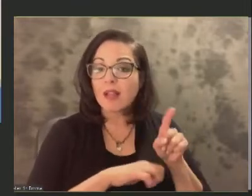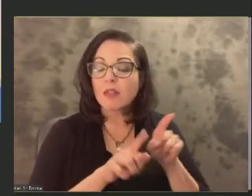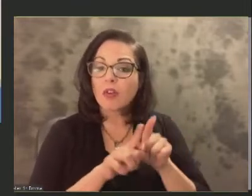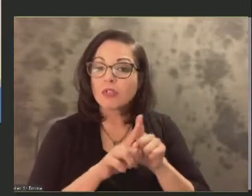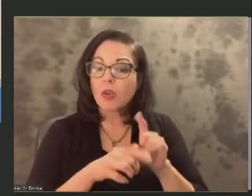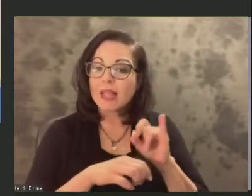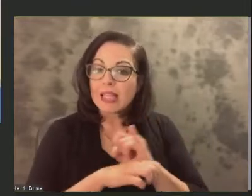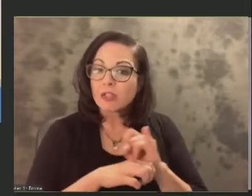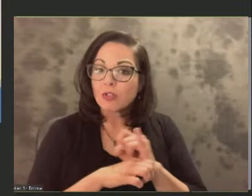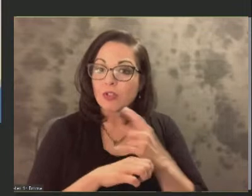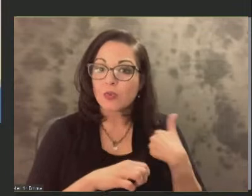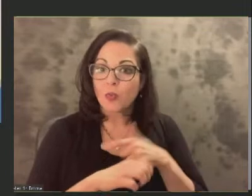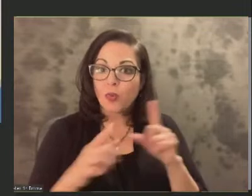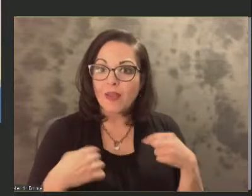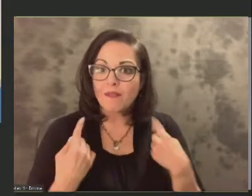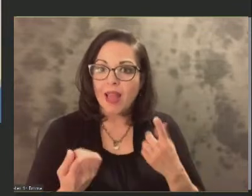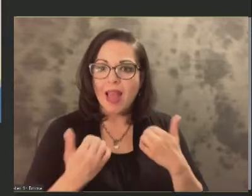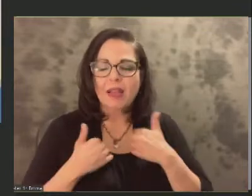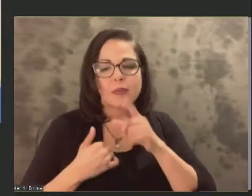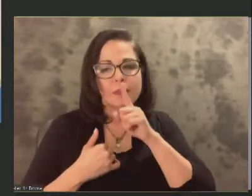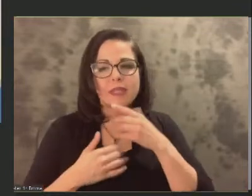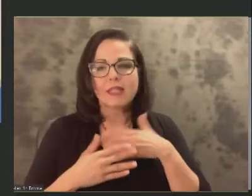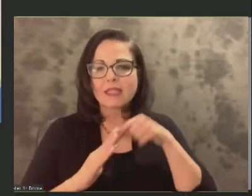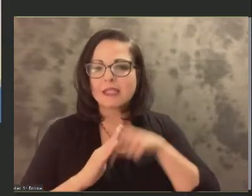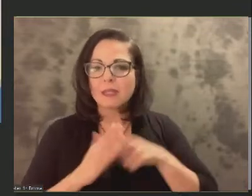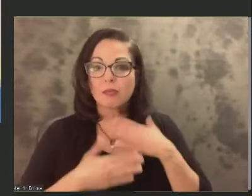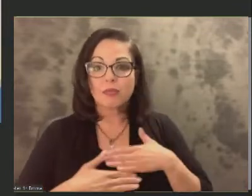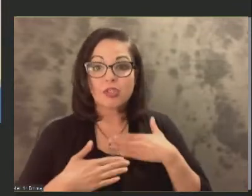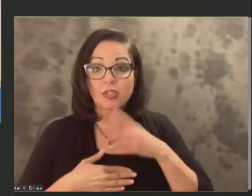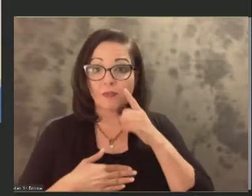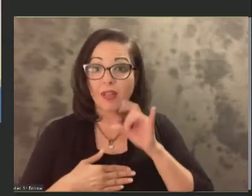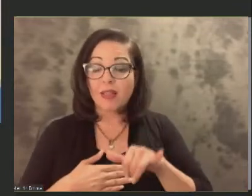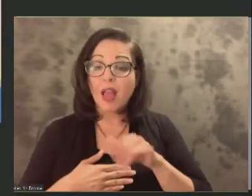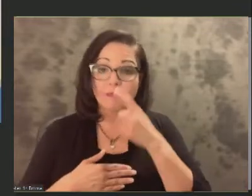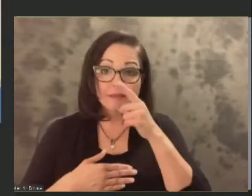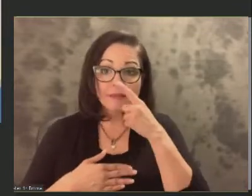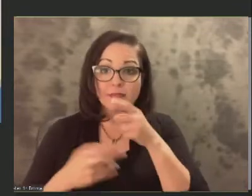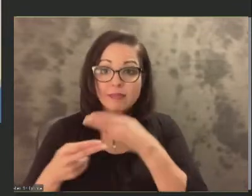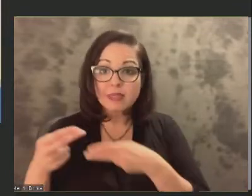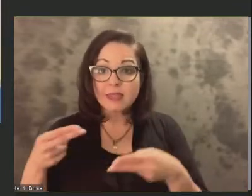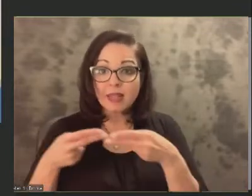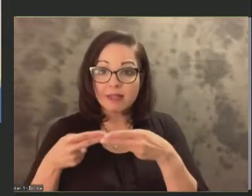So really deep appreciation. So can we go to the next slide?